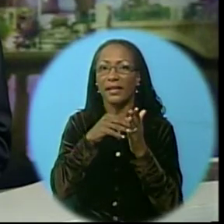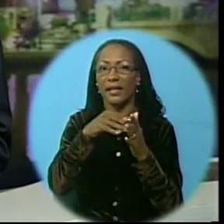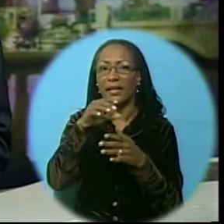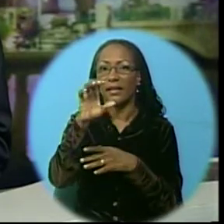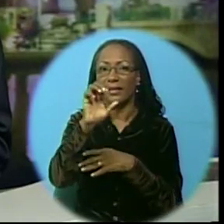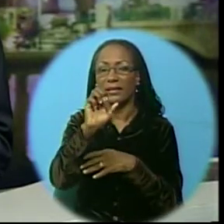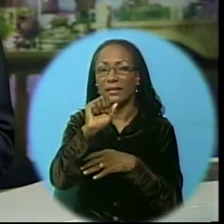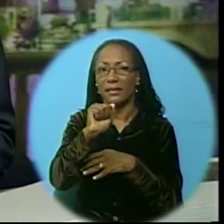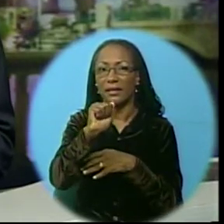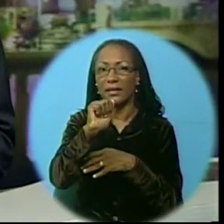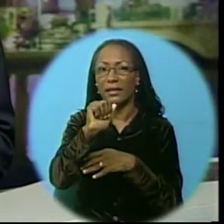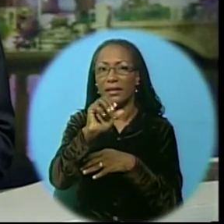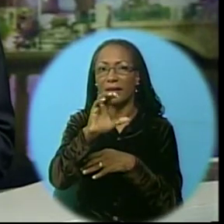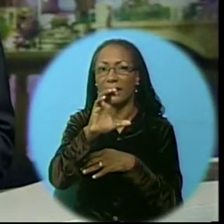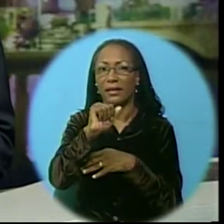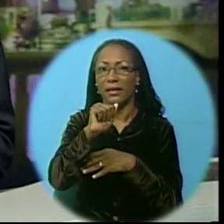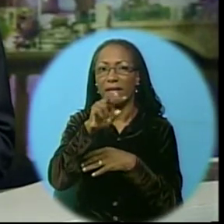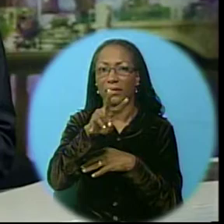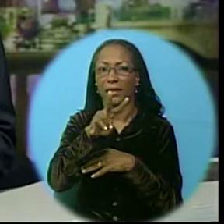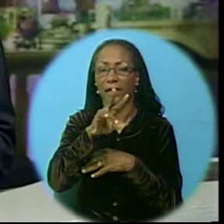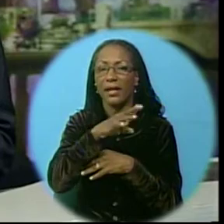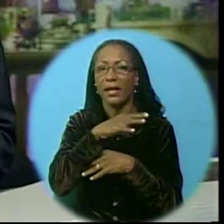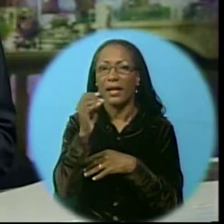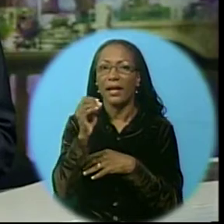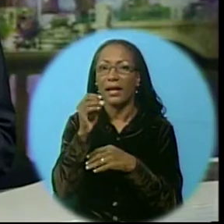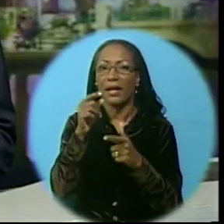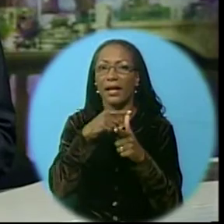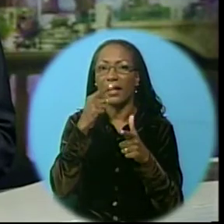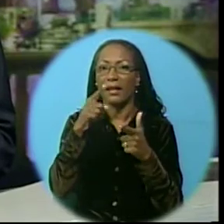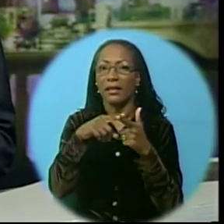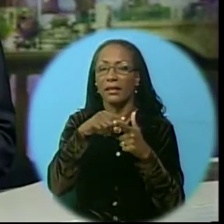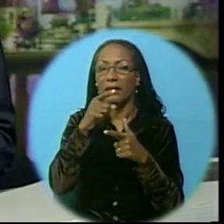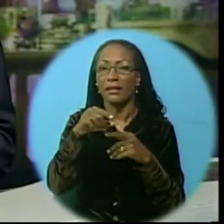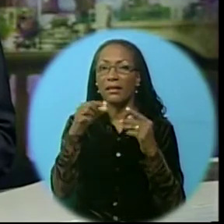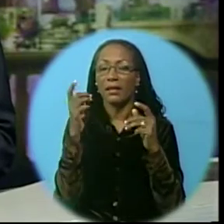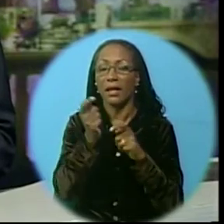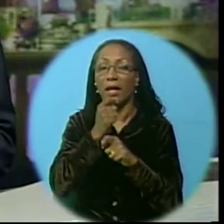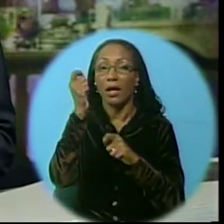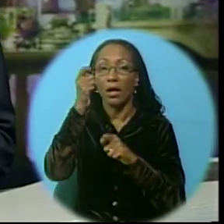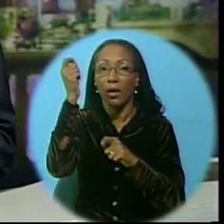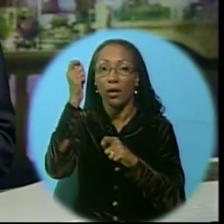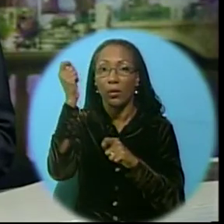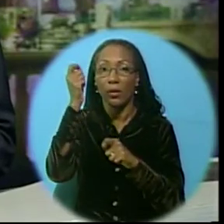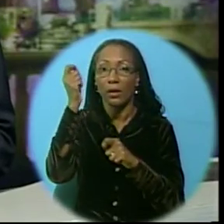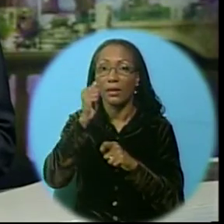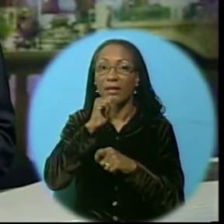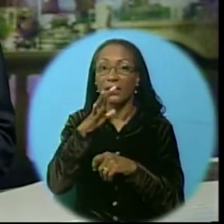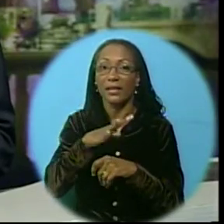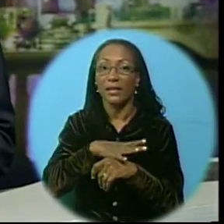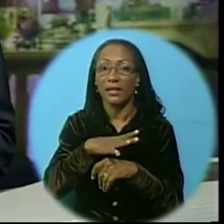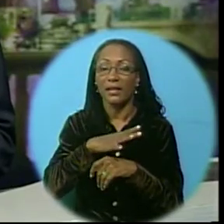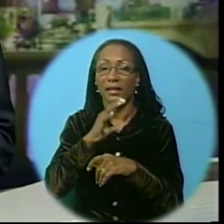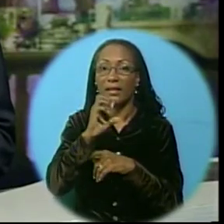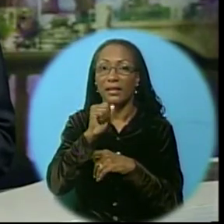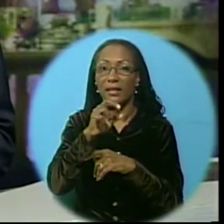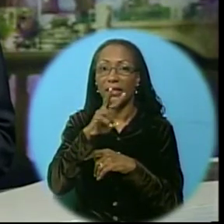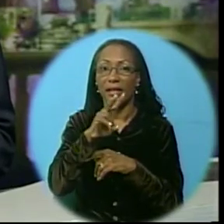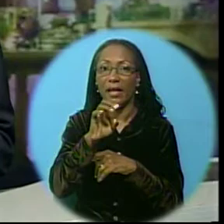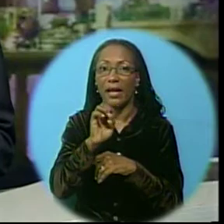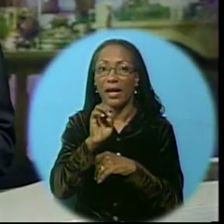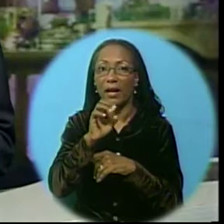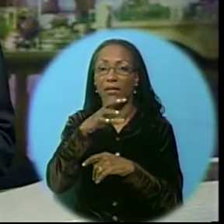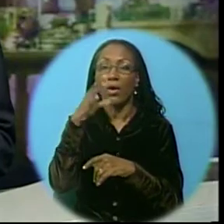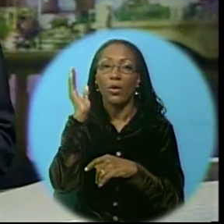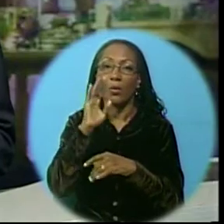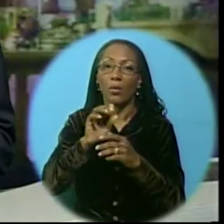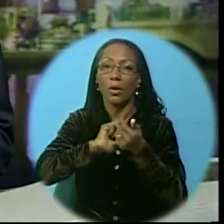the YMCA with Game 1 in the best-of-3 series. Lady Cavs will take on Combined Schools Hoopsters in the 6:30 game, while at 8